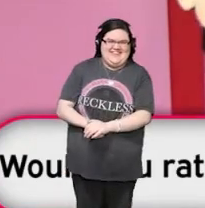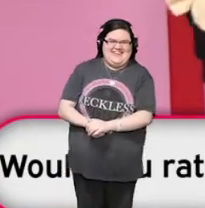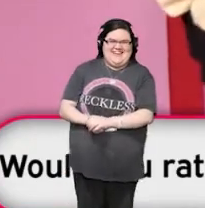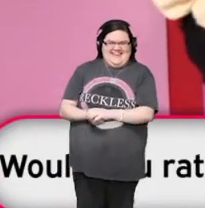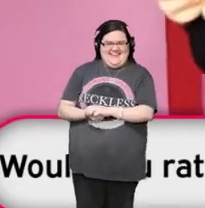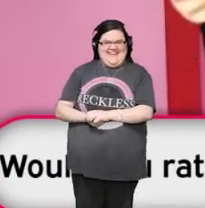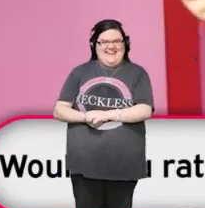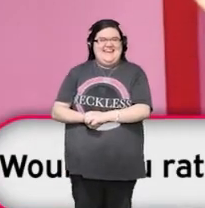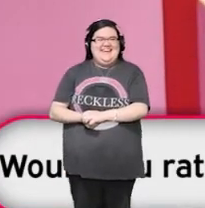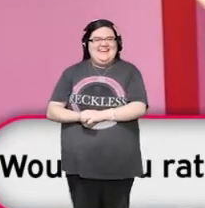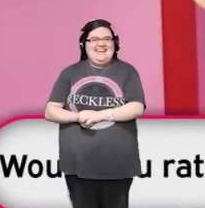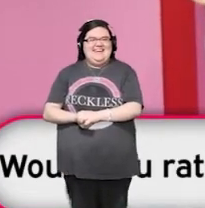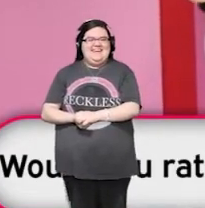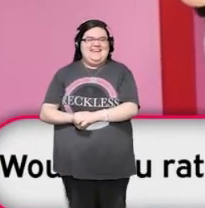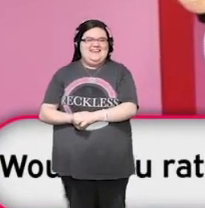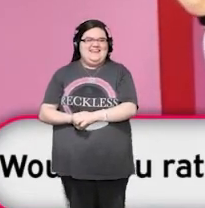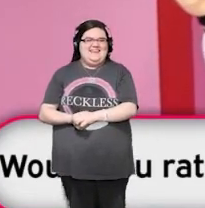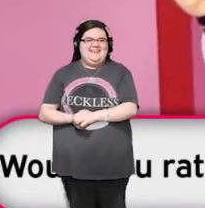better, JJ. Anyway, well,